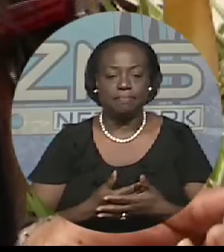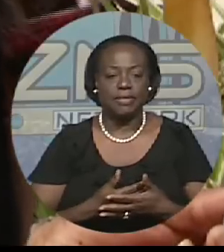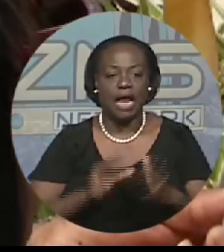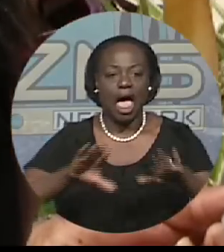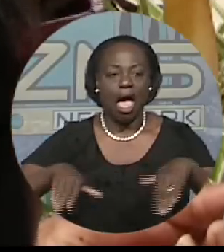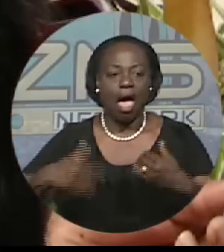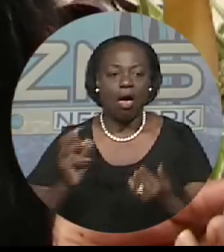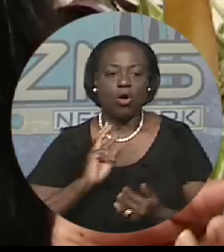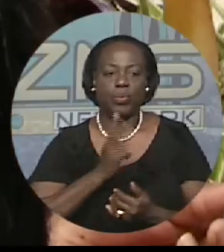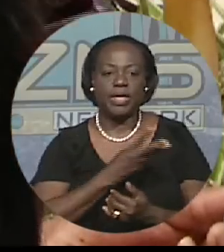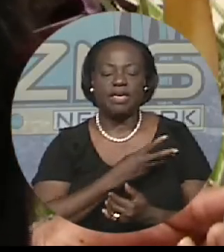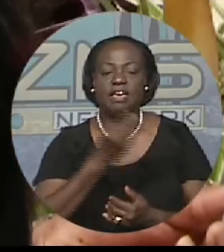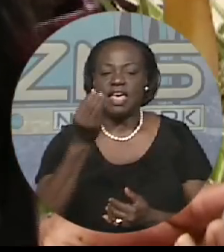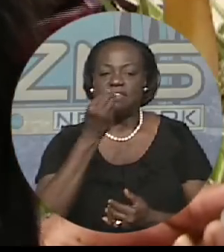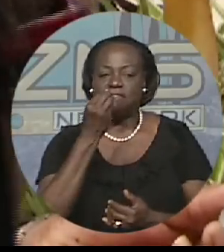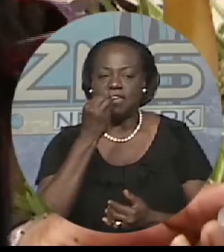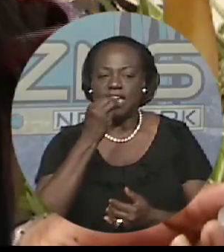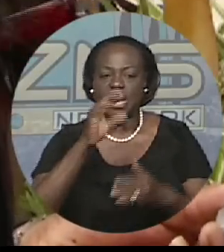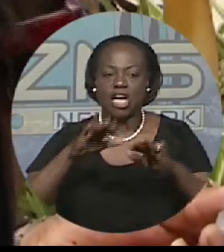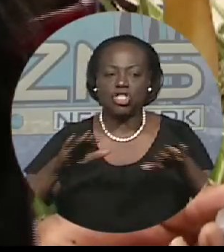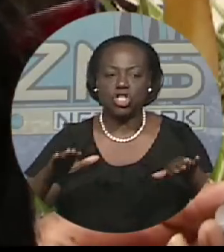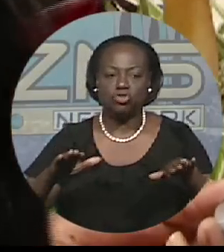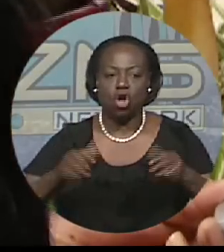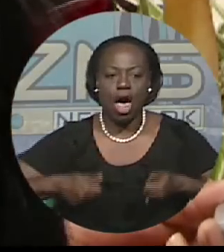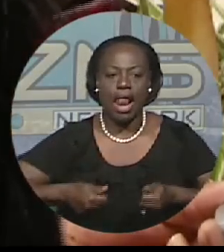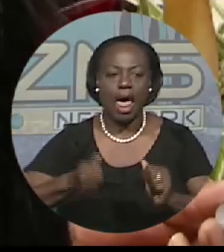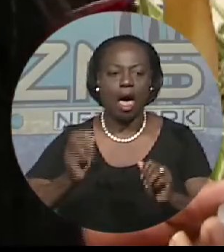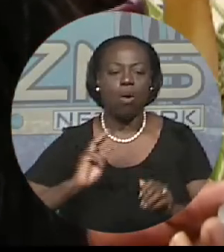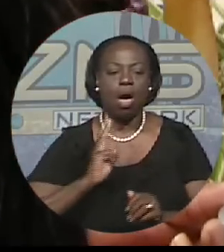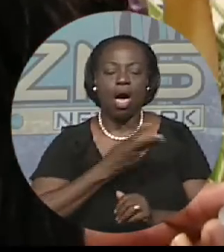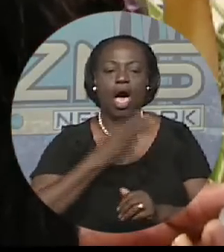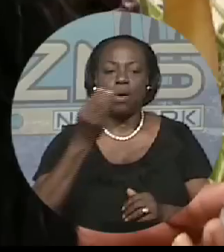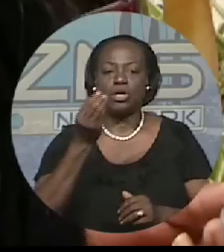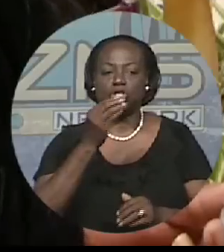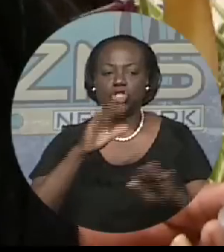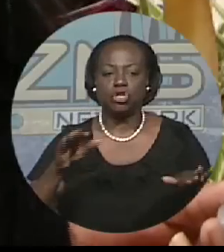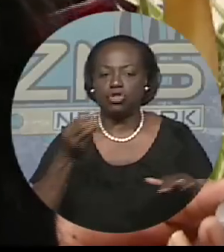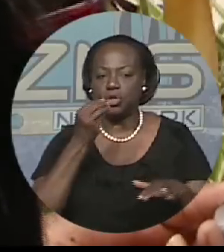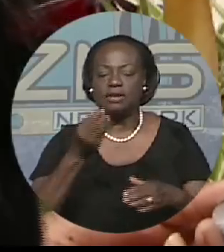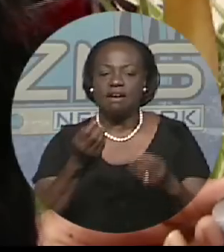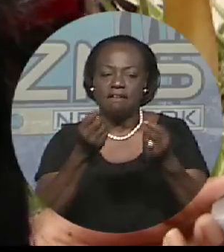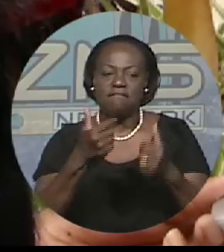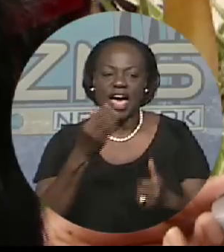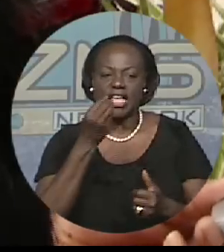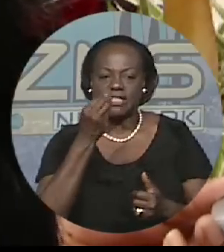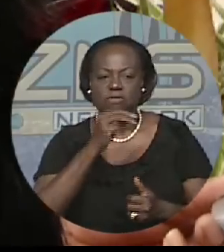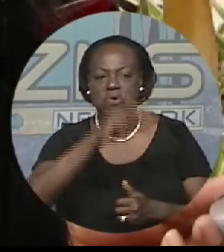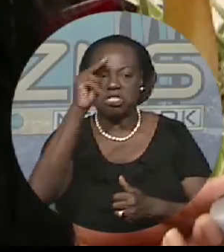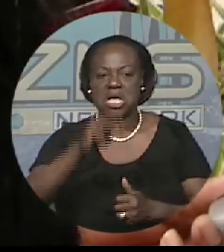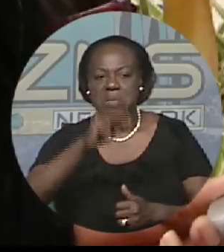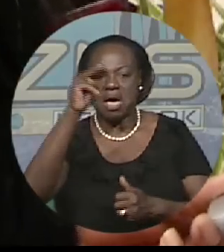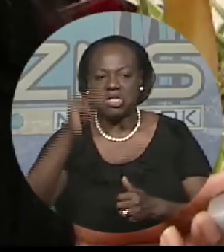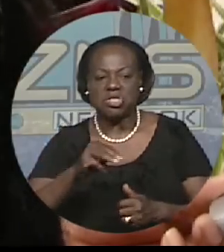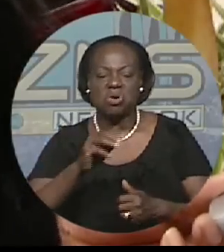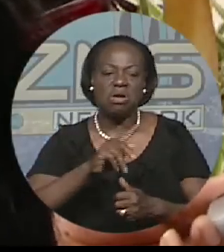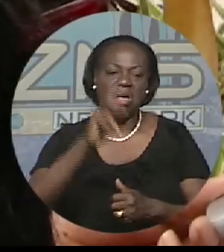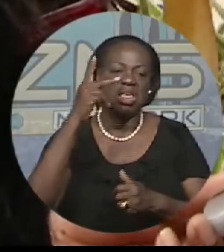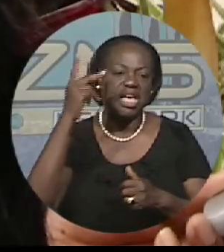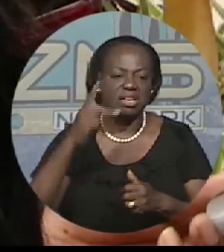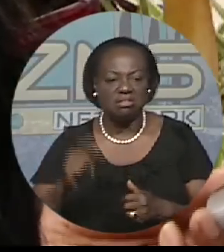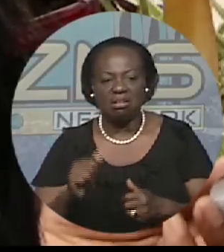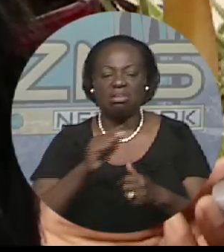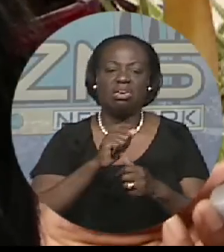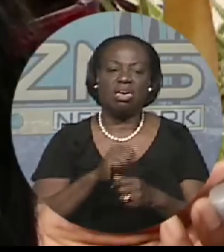we feed our children or allow them to eat fast foods and all that. That's a big contributor